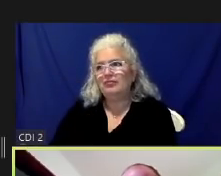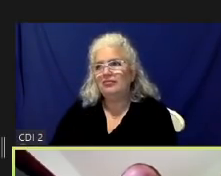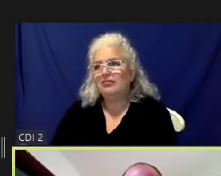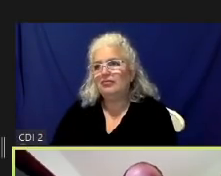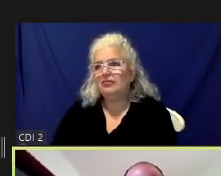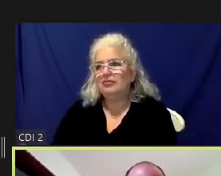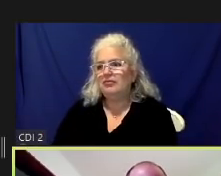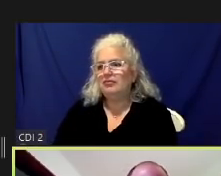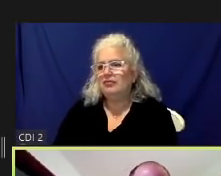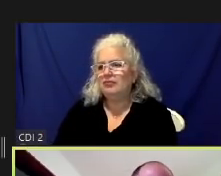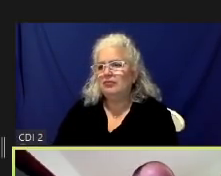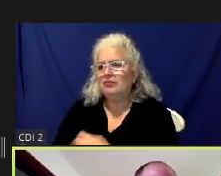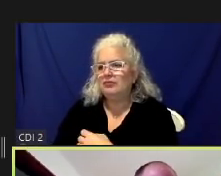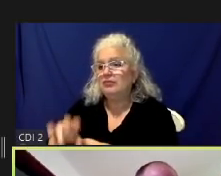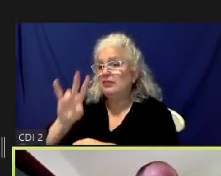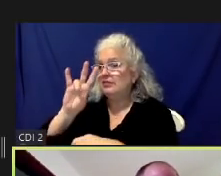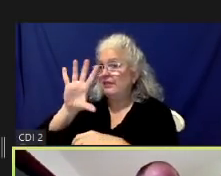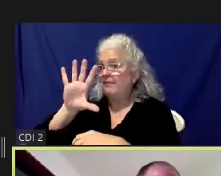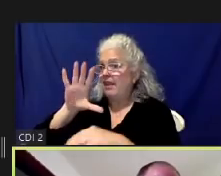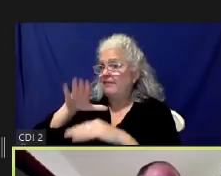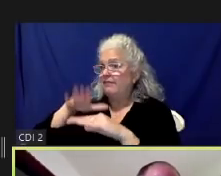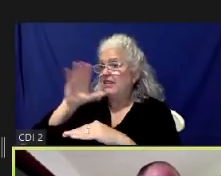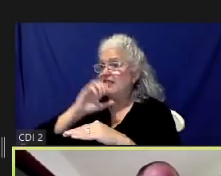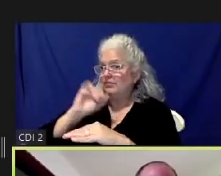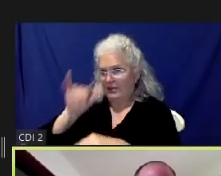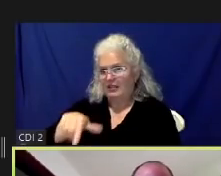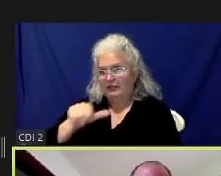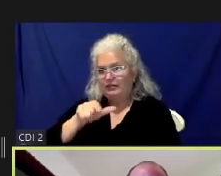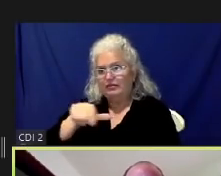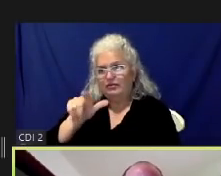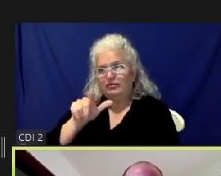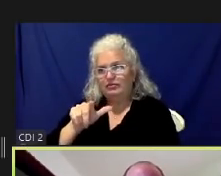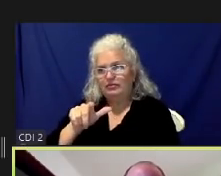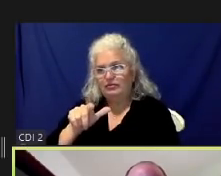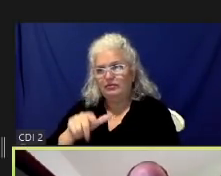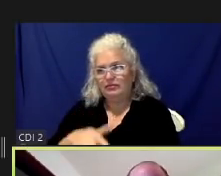We expect to get through this within the next 3 to 4 weeks. Next slide.